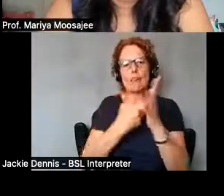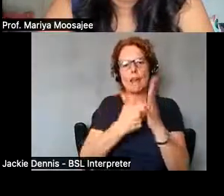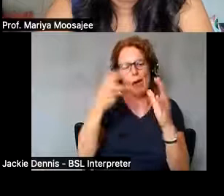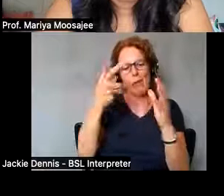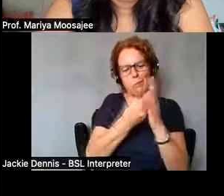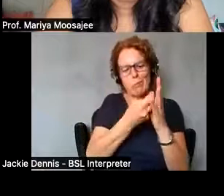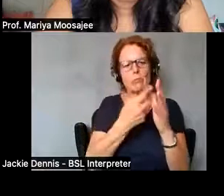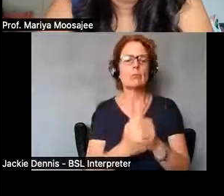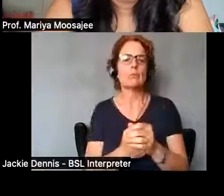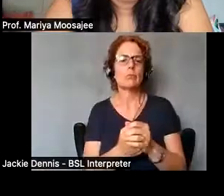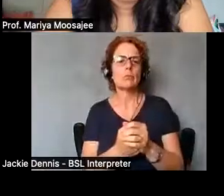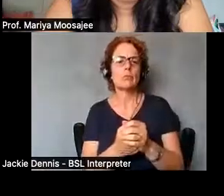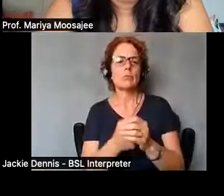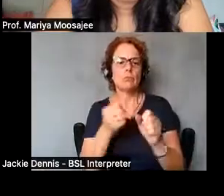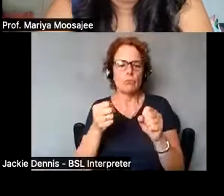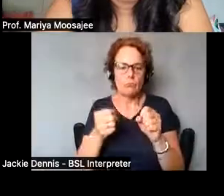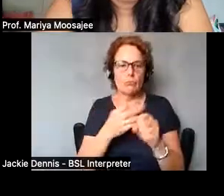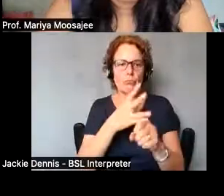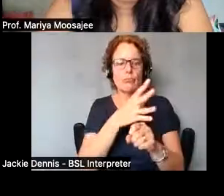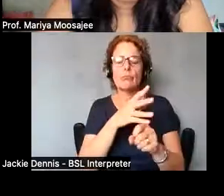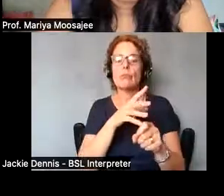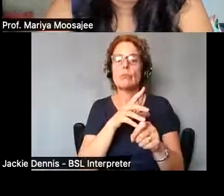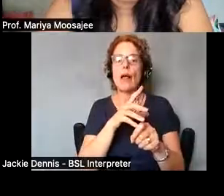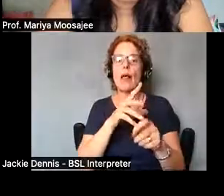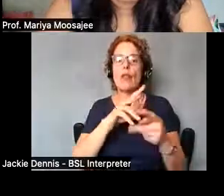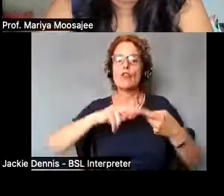then releases the gene into the cell.